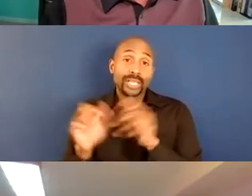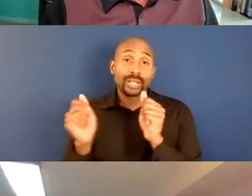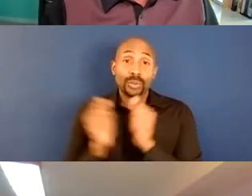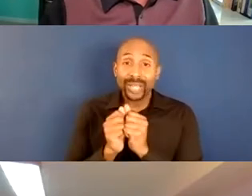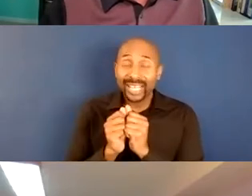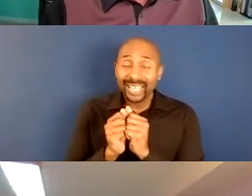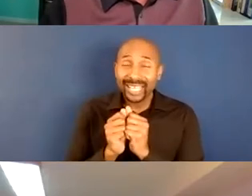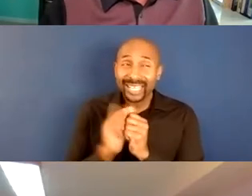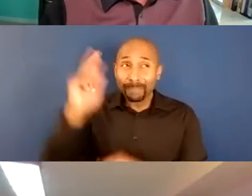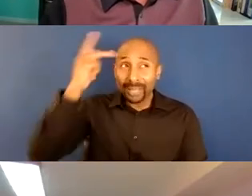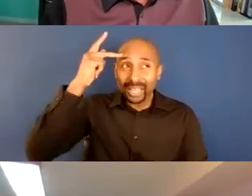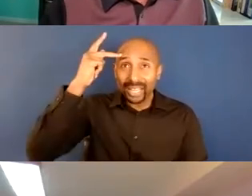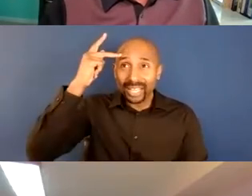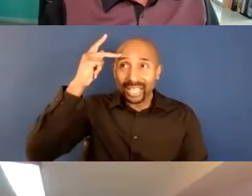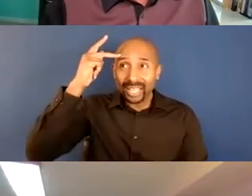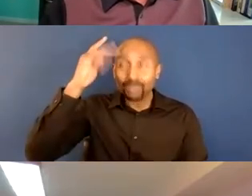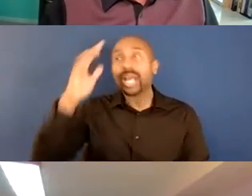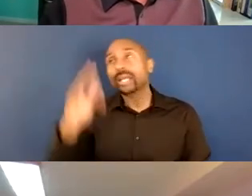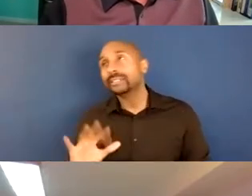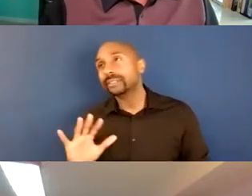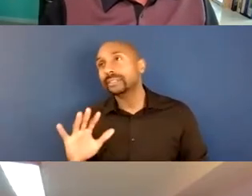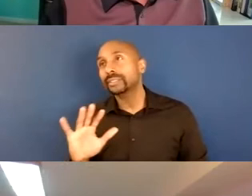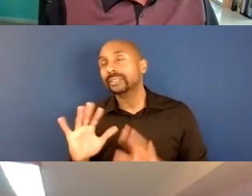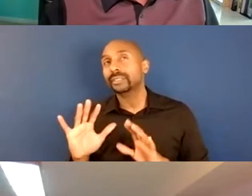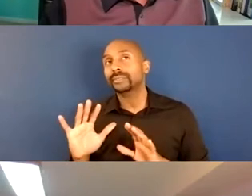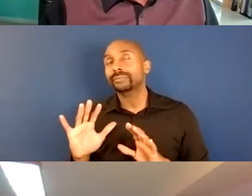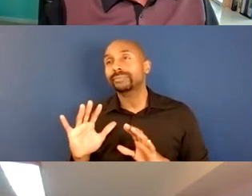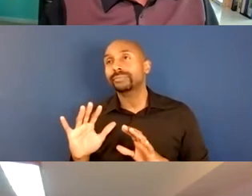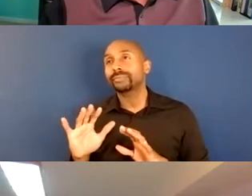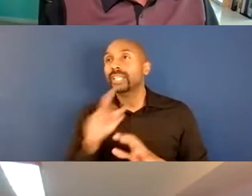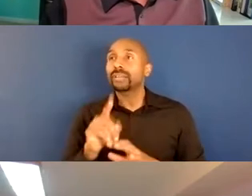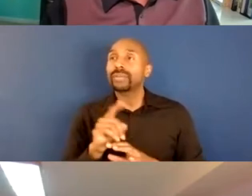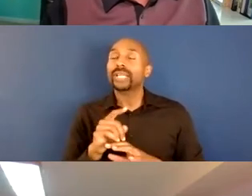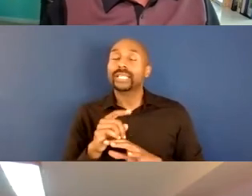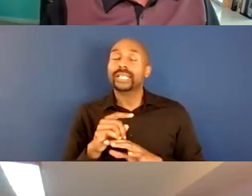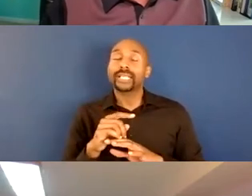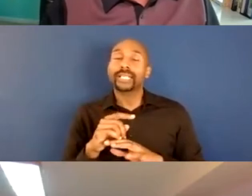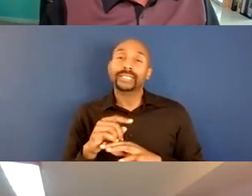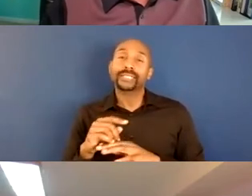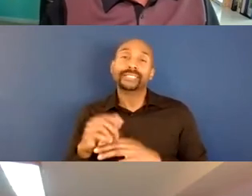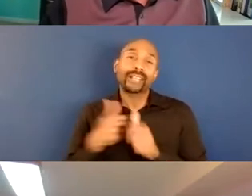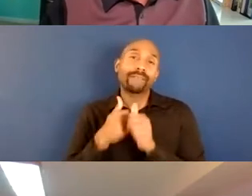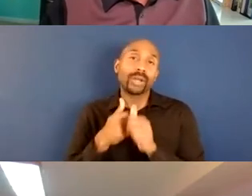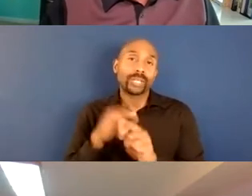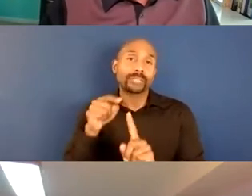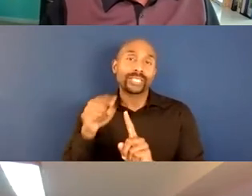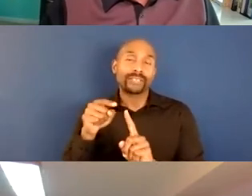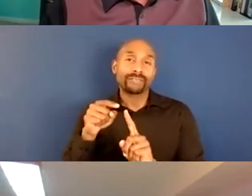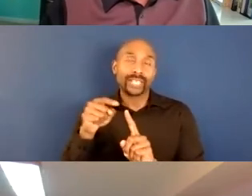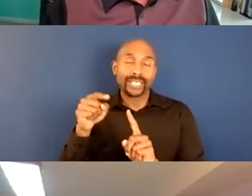well, very much so in keeping with particular ideological positions, I do know that at one